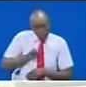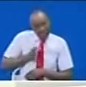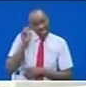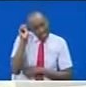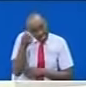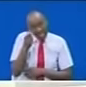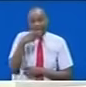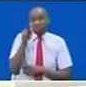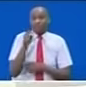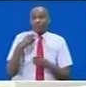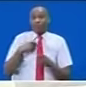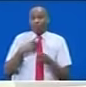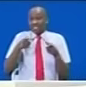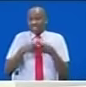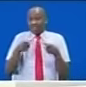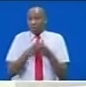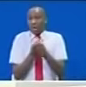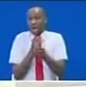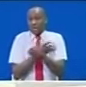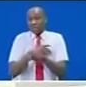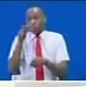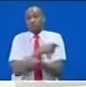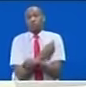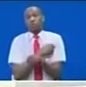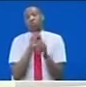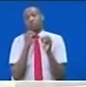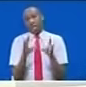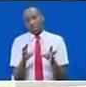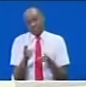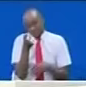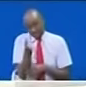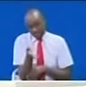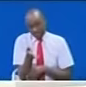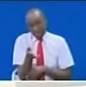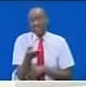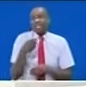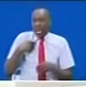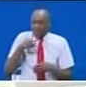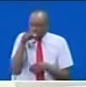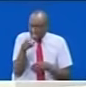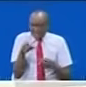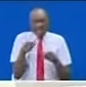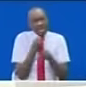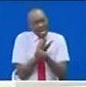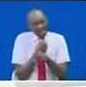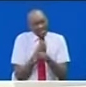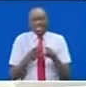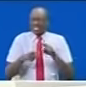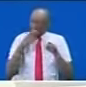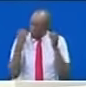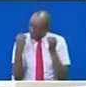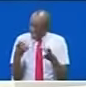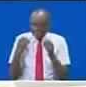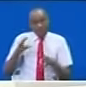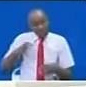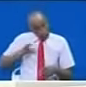get screening for cervical cancer, tests that always involve a healthcare worker. Cervical cancer is the second killer cancer of women